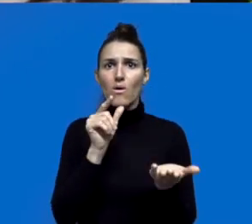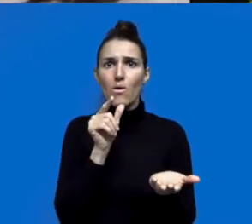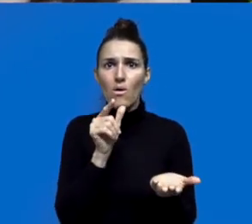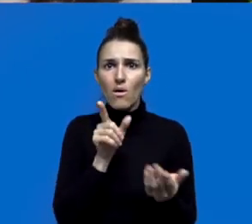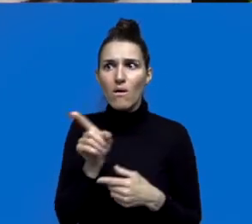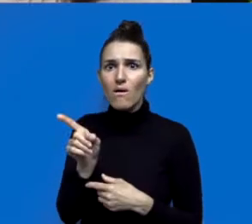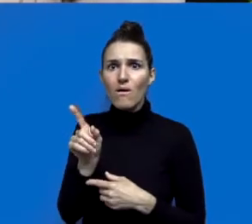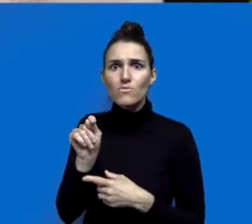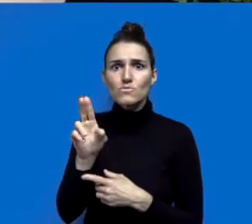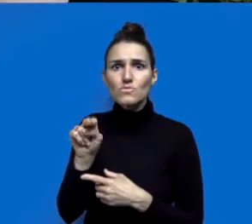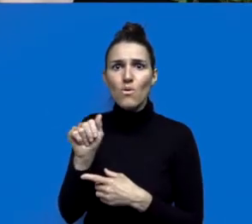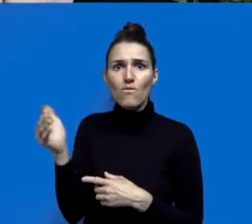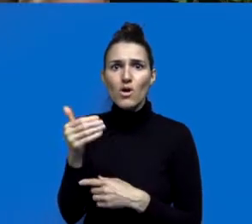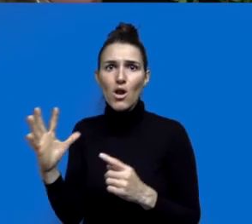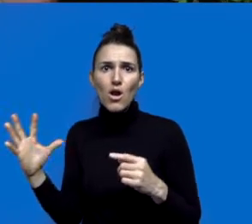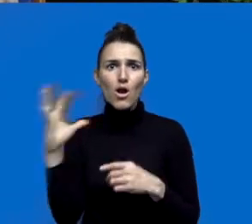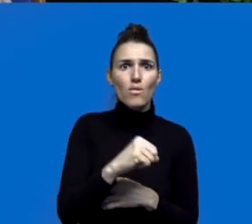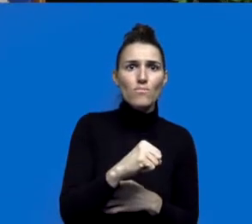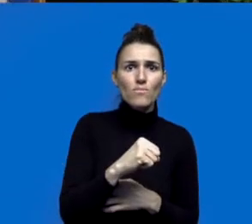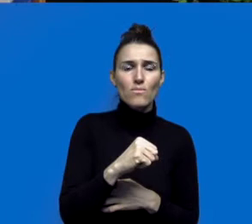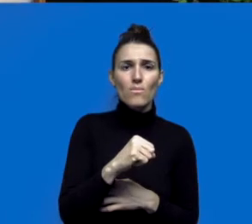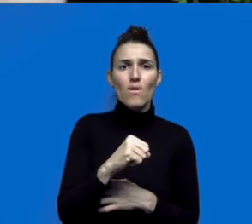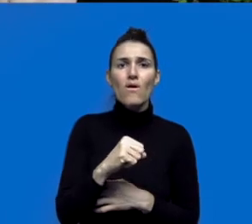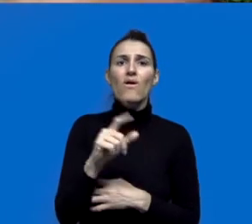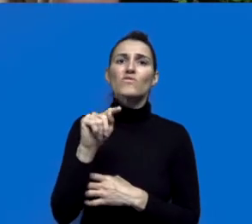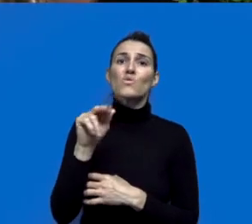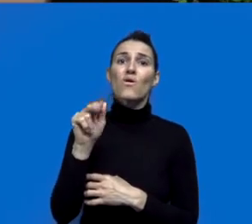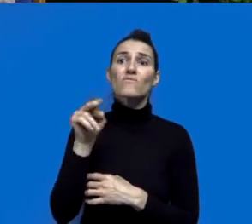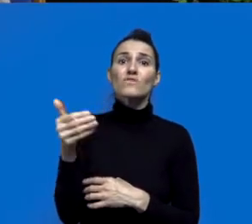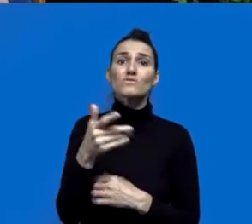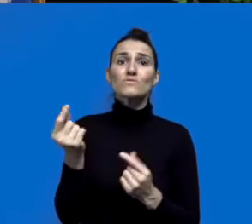by a tuna fish,